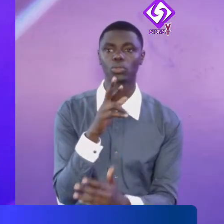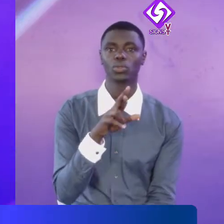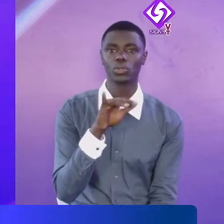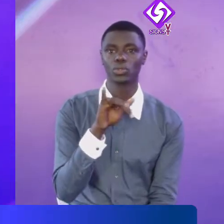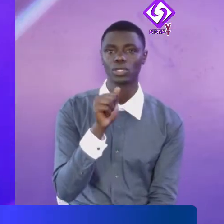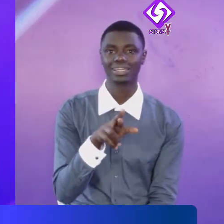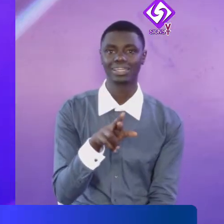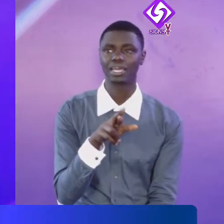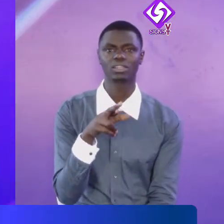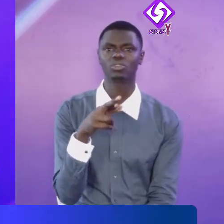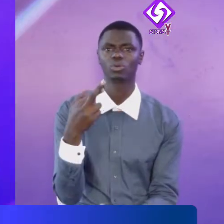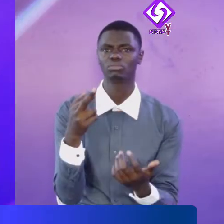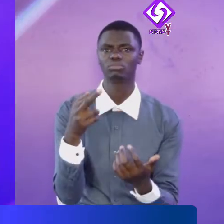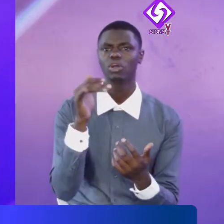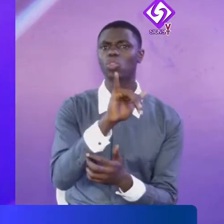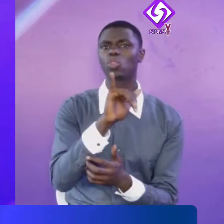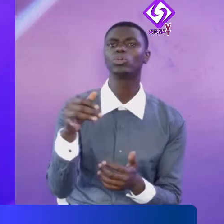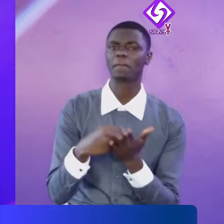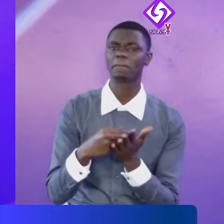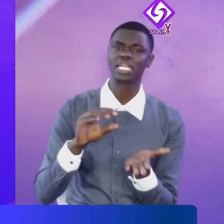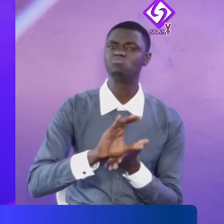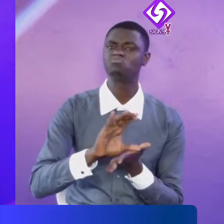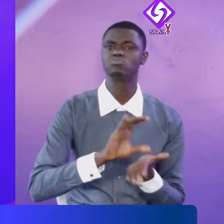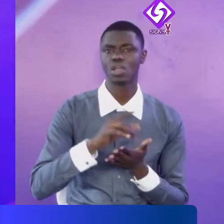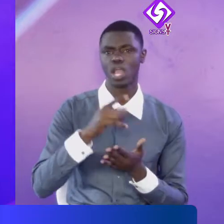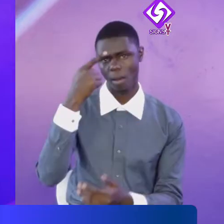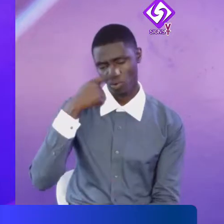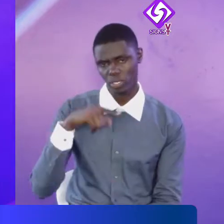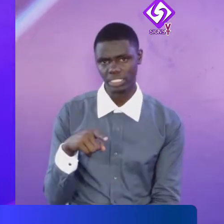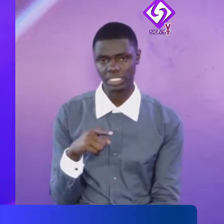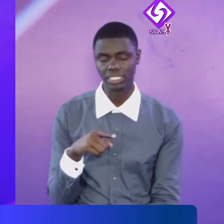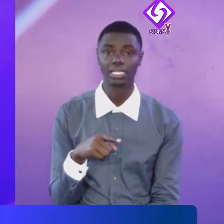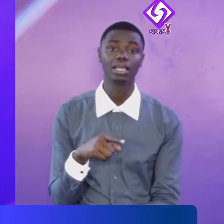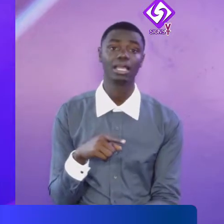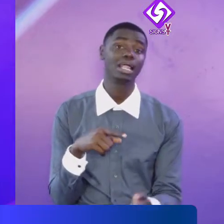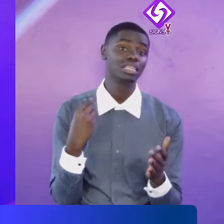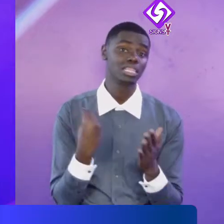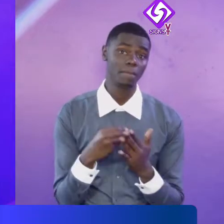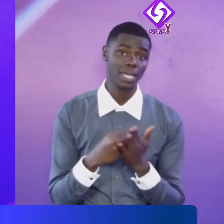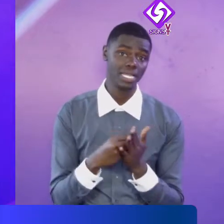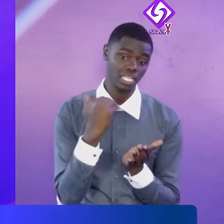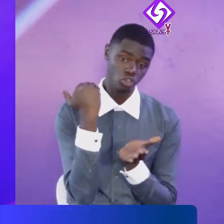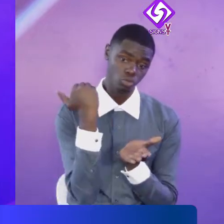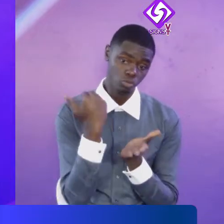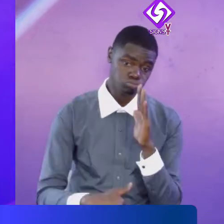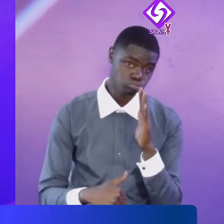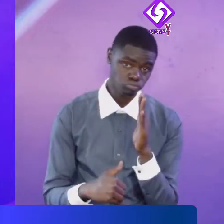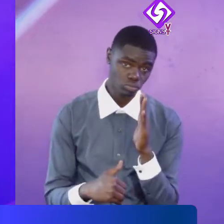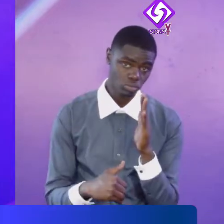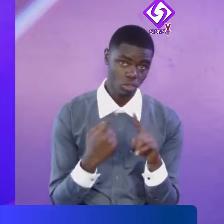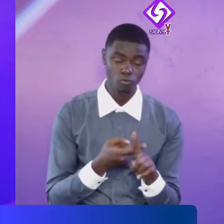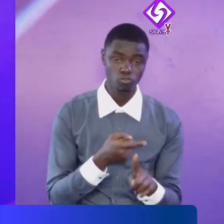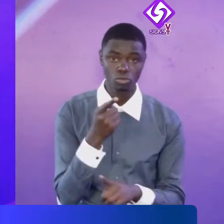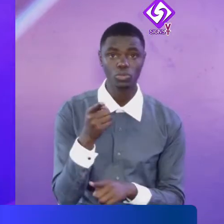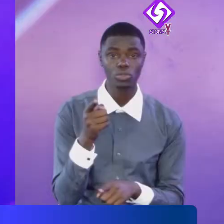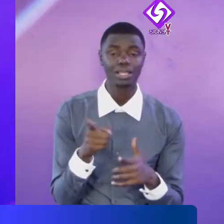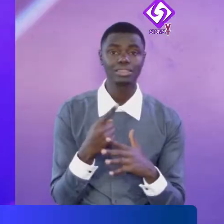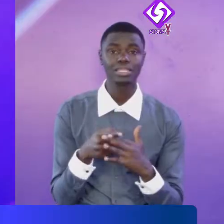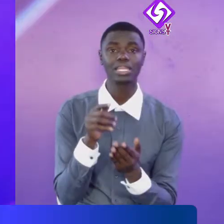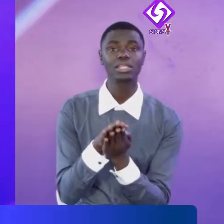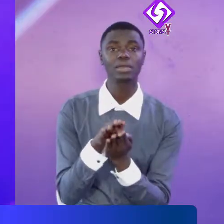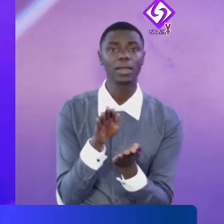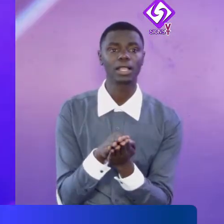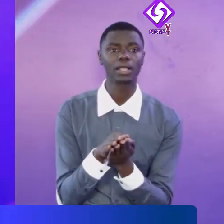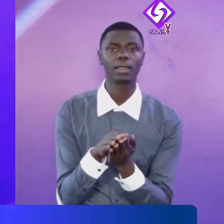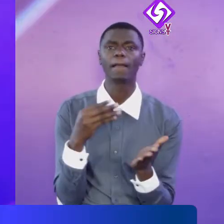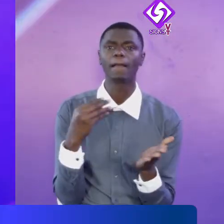money remittance policies. Systems, yeah. The amount of money that will be taken back from you, then the bank will chew all